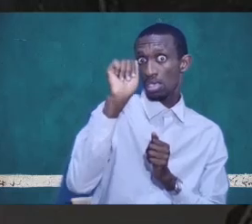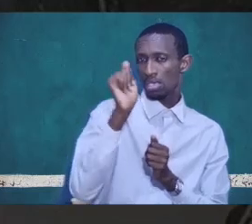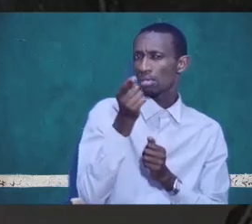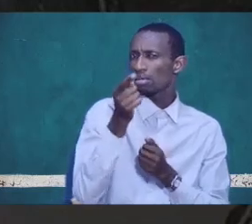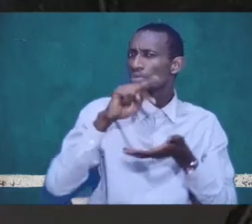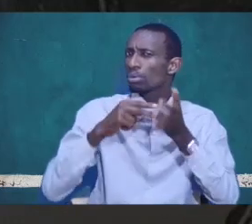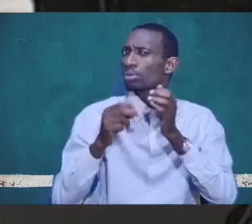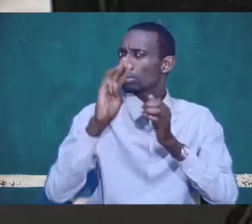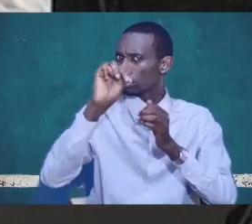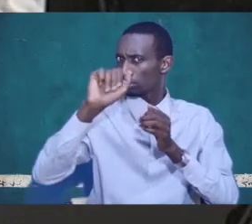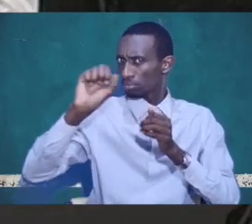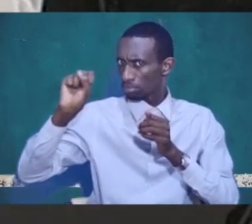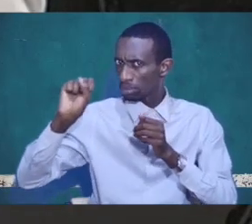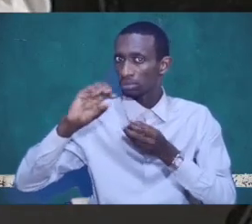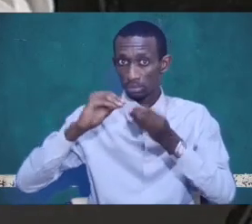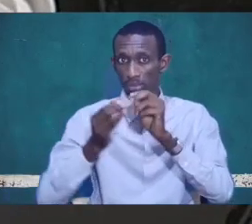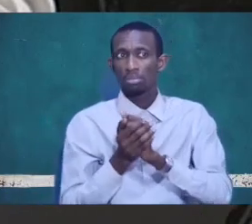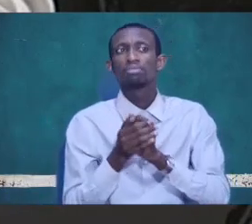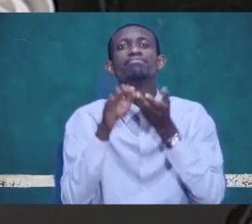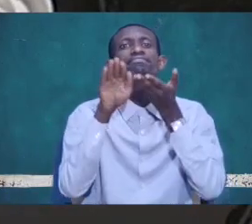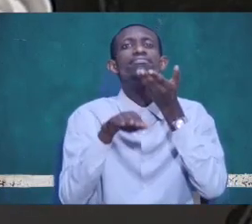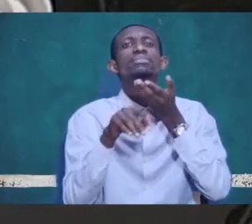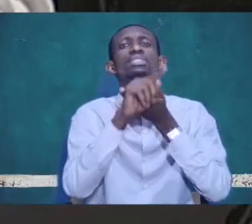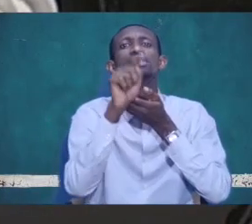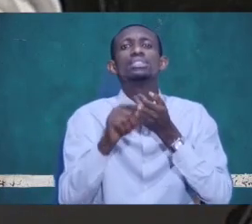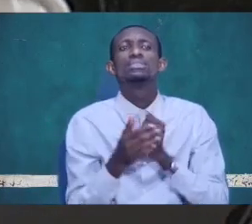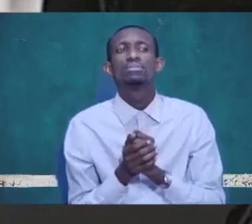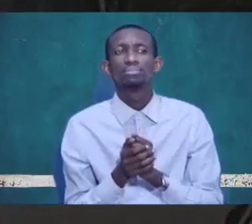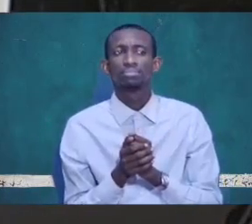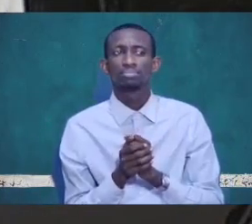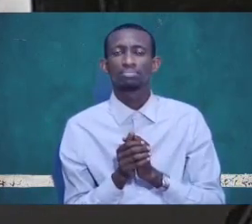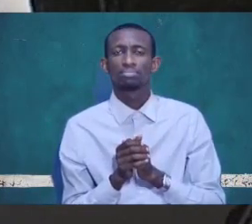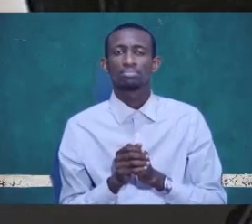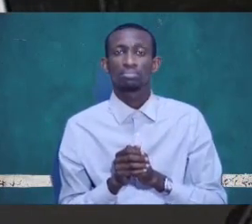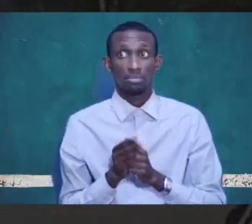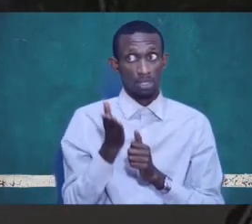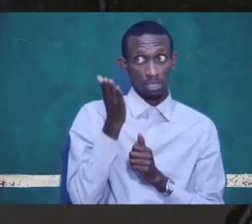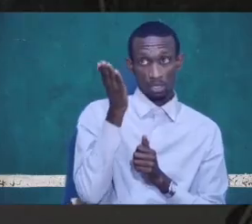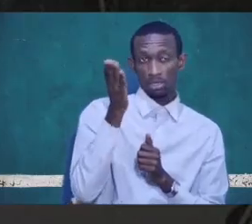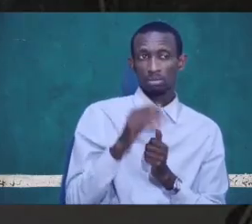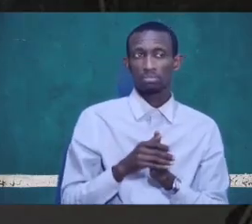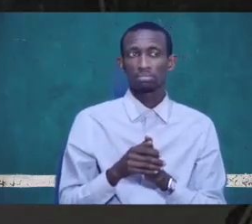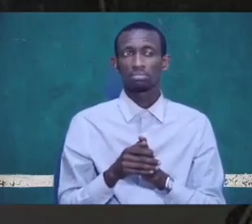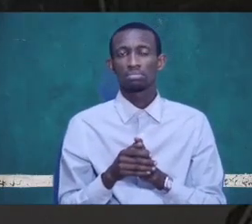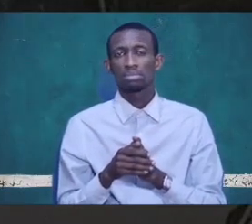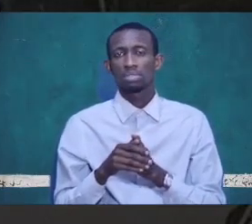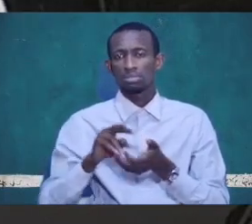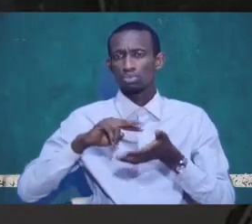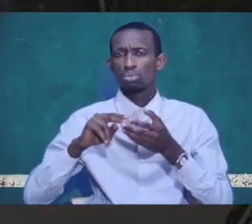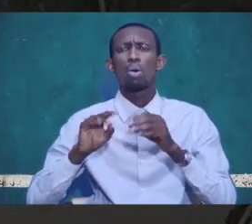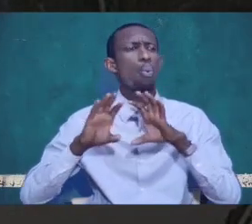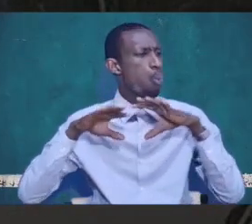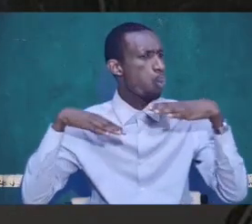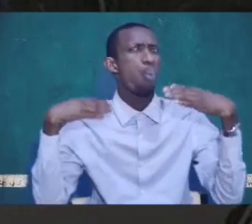side down we have the atomic number. So this is the general representation of